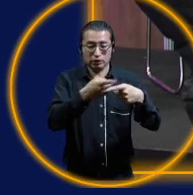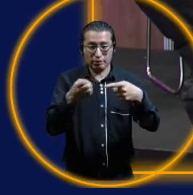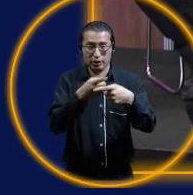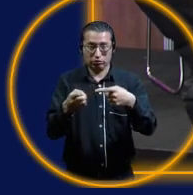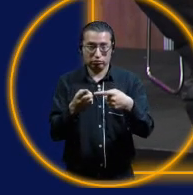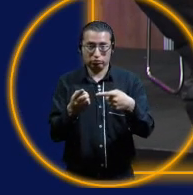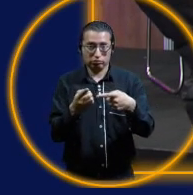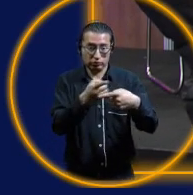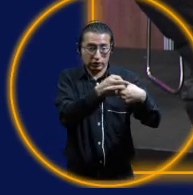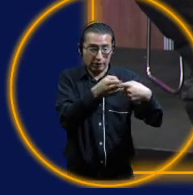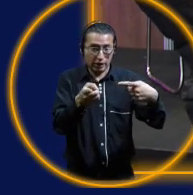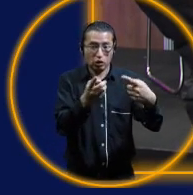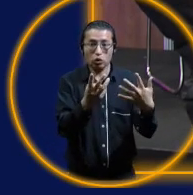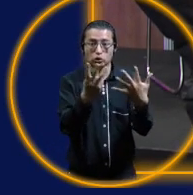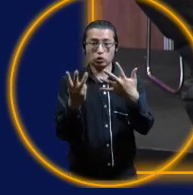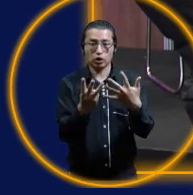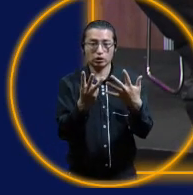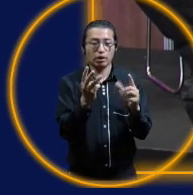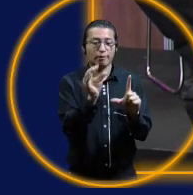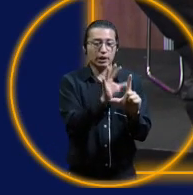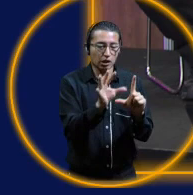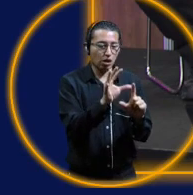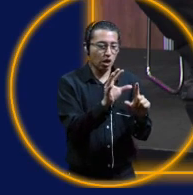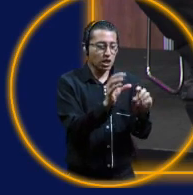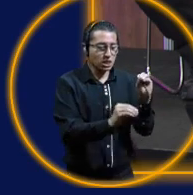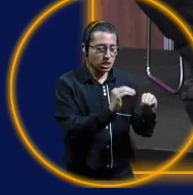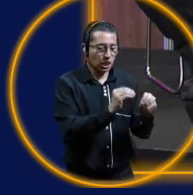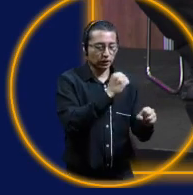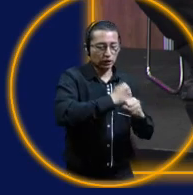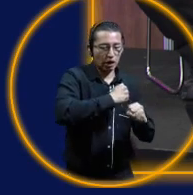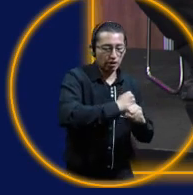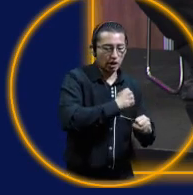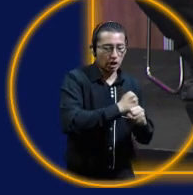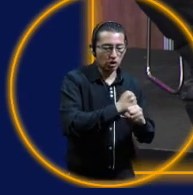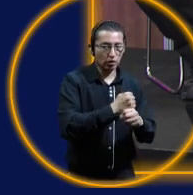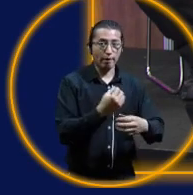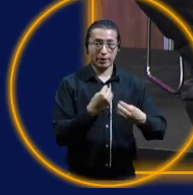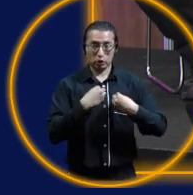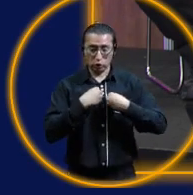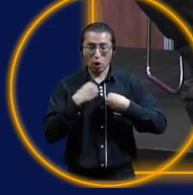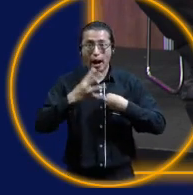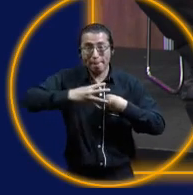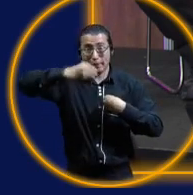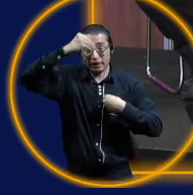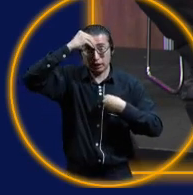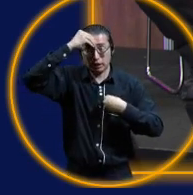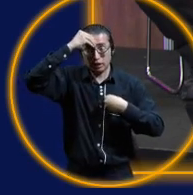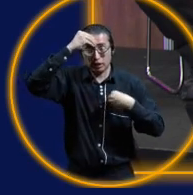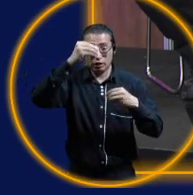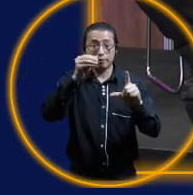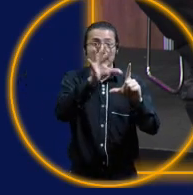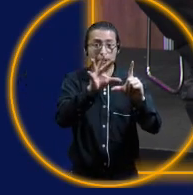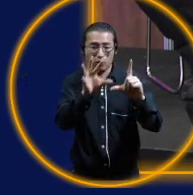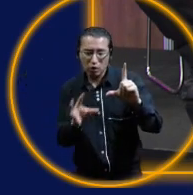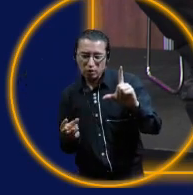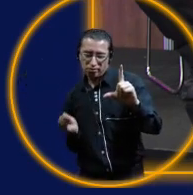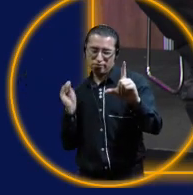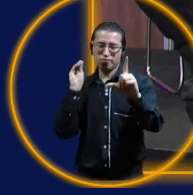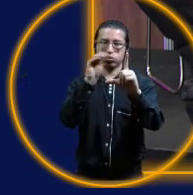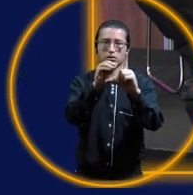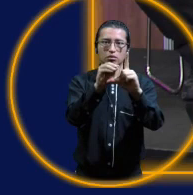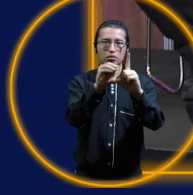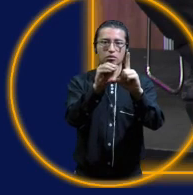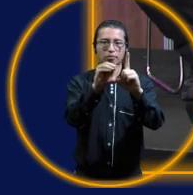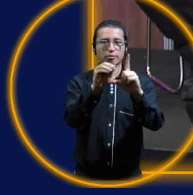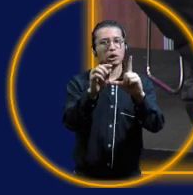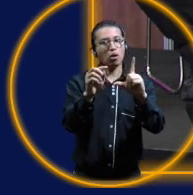nobody saw it, would I have benefited from the making of it? So if that means recording jams with your friends, if that